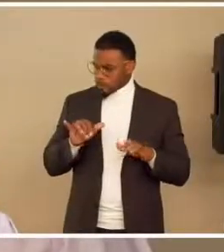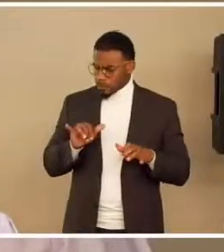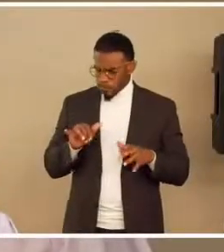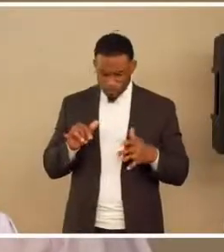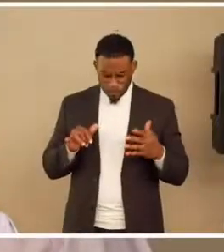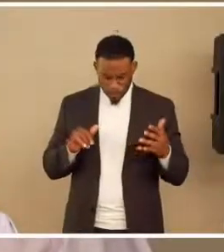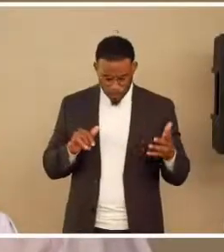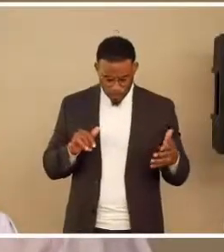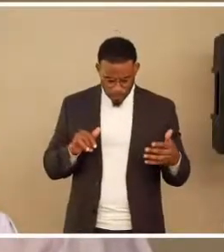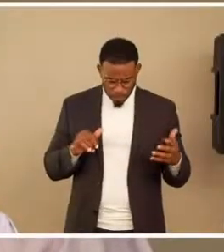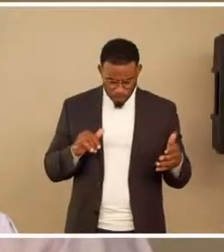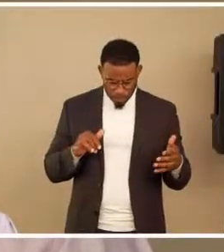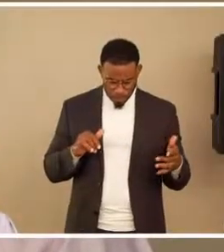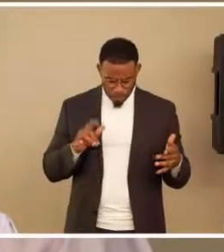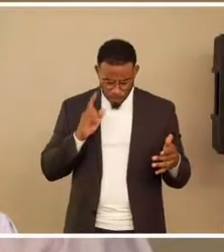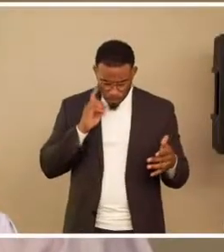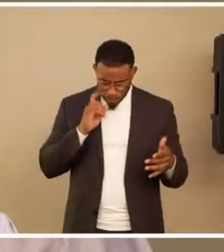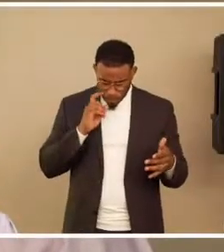like,